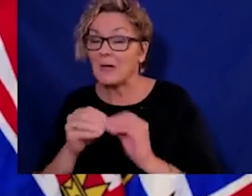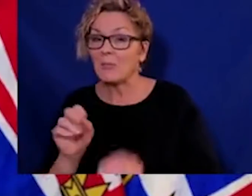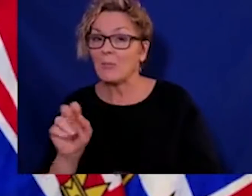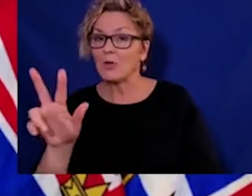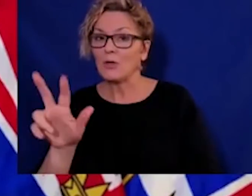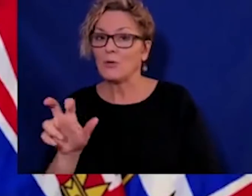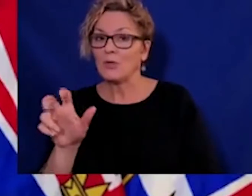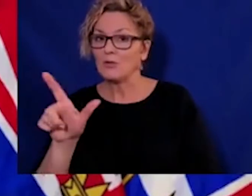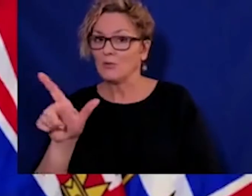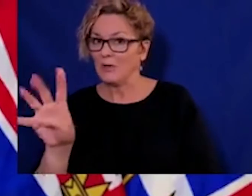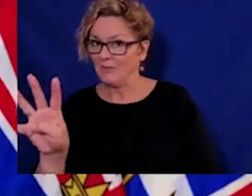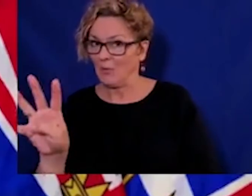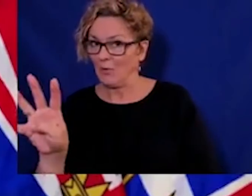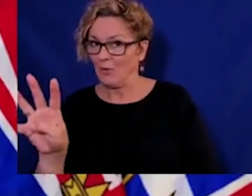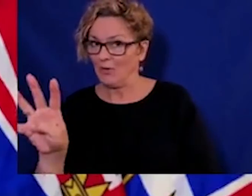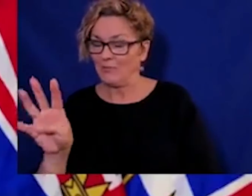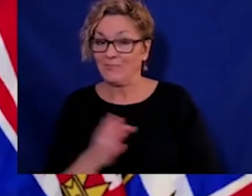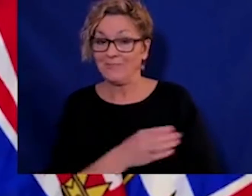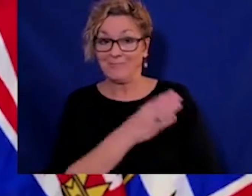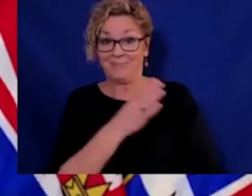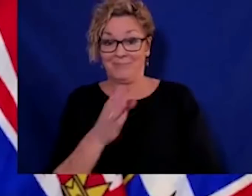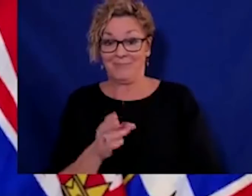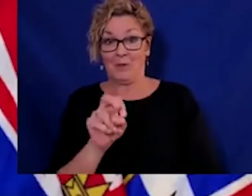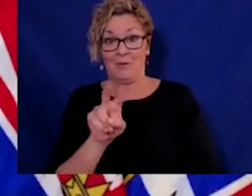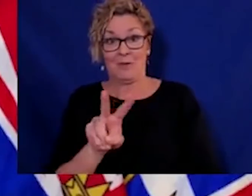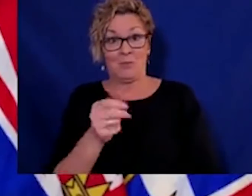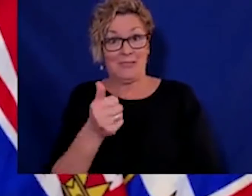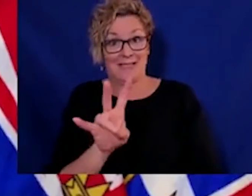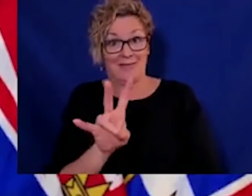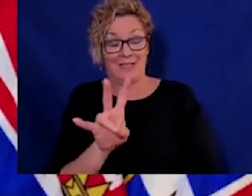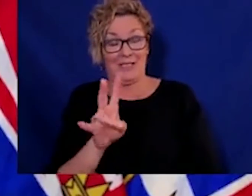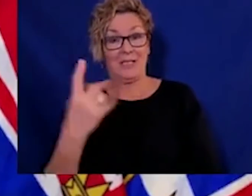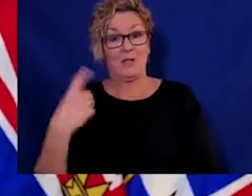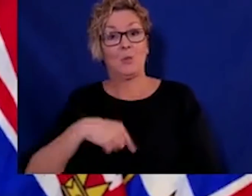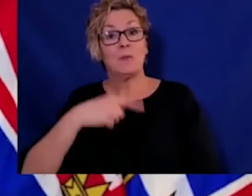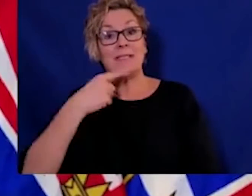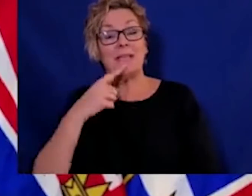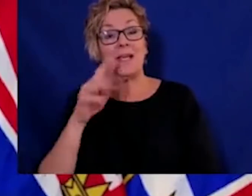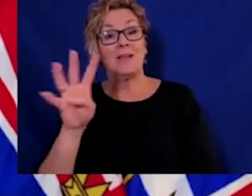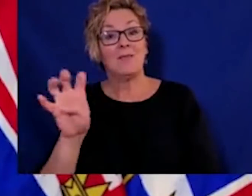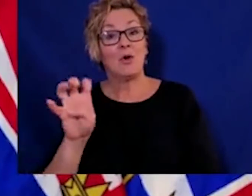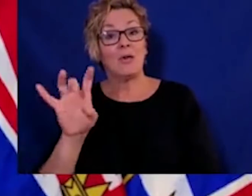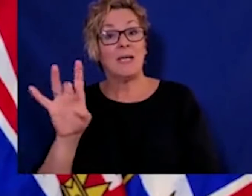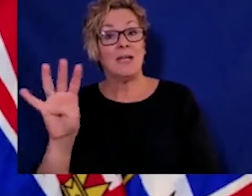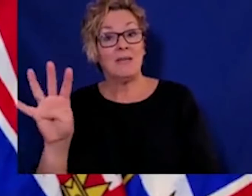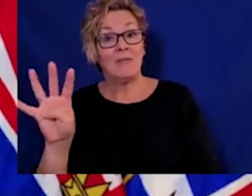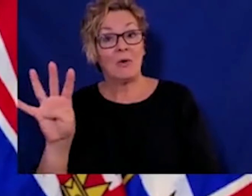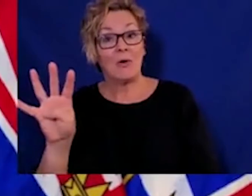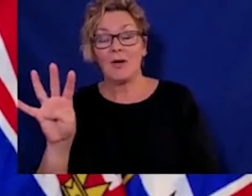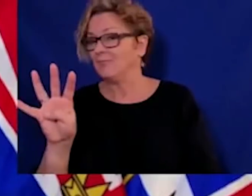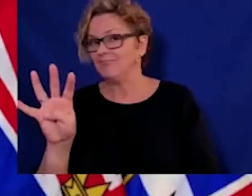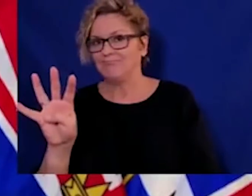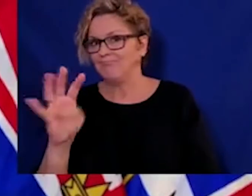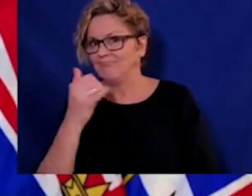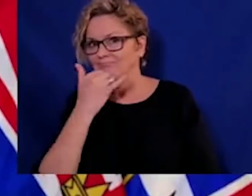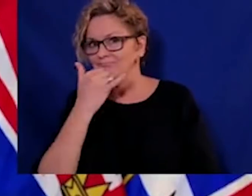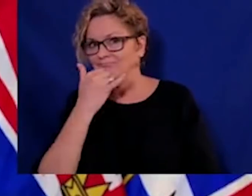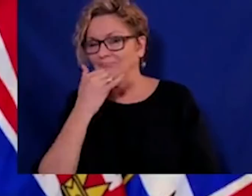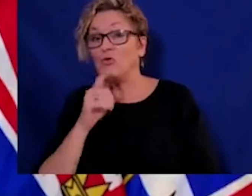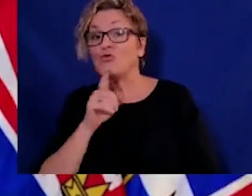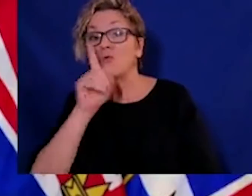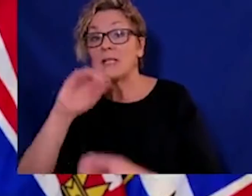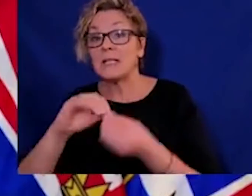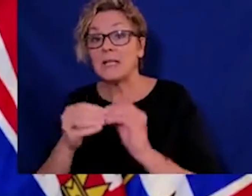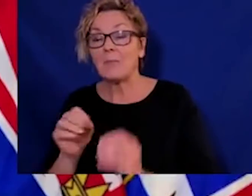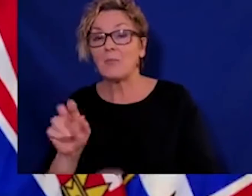was 324. On the 17th, we reported 484 cases. The actual number